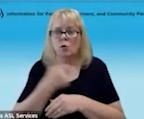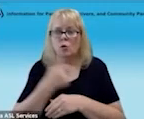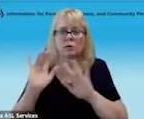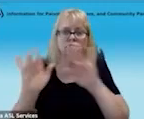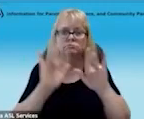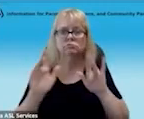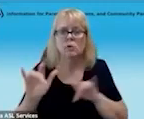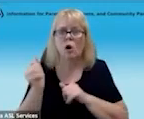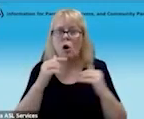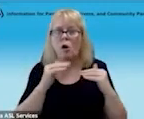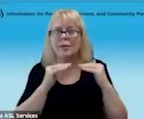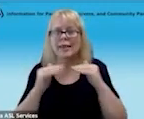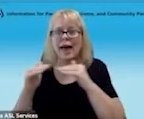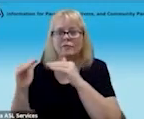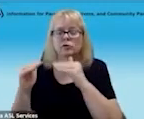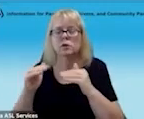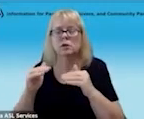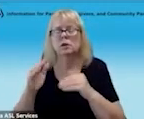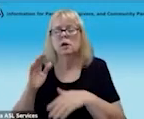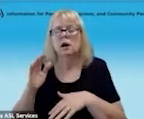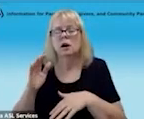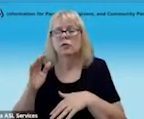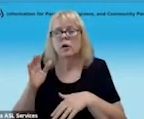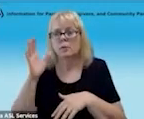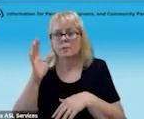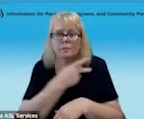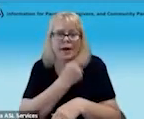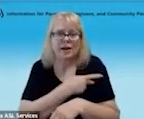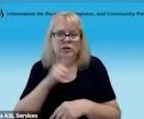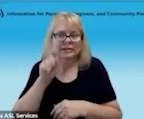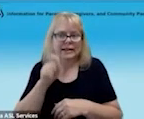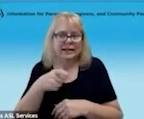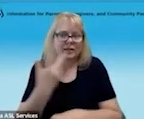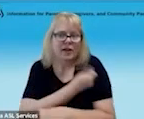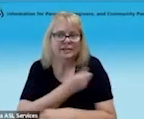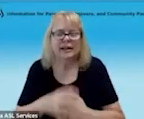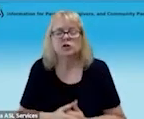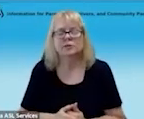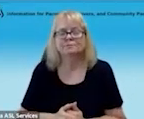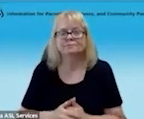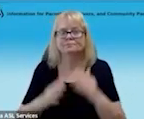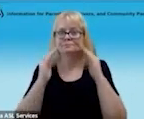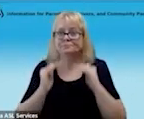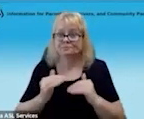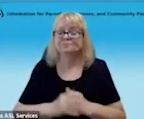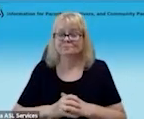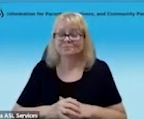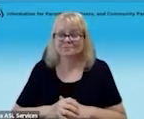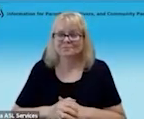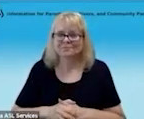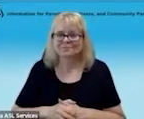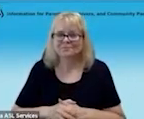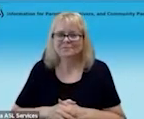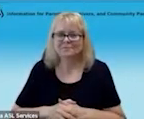CDC, the National Guard, FEMA, the Bureau of Indian Education, and other groups to ensure that we are reaching